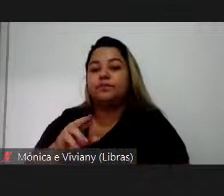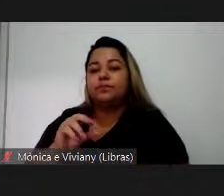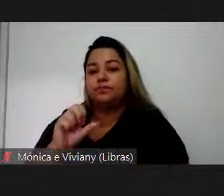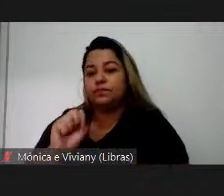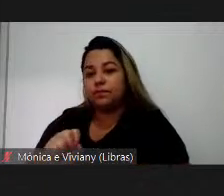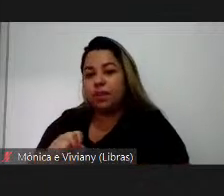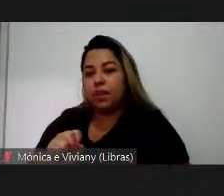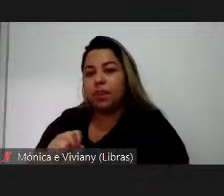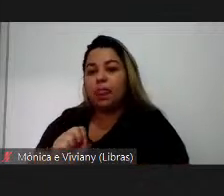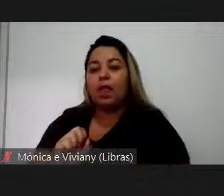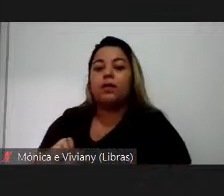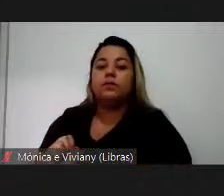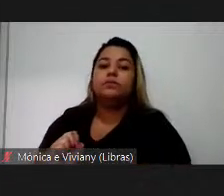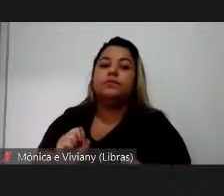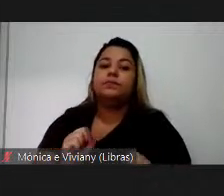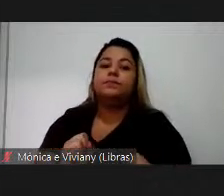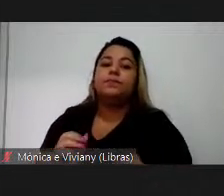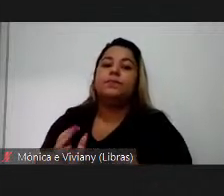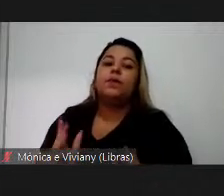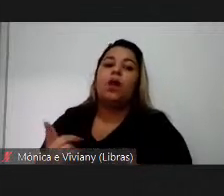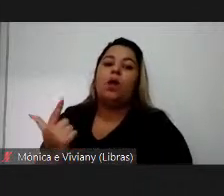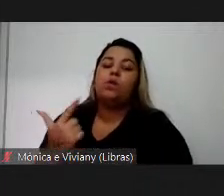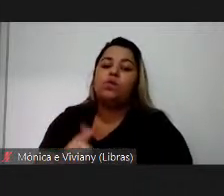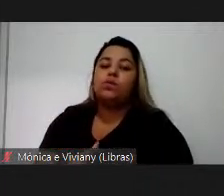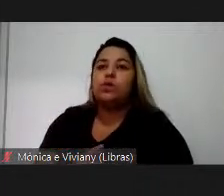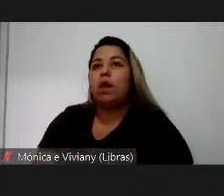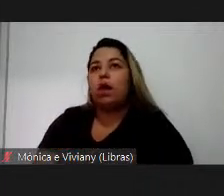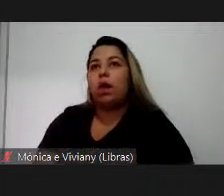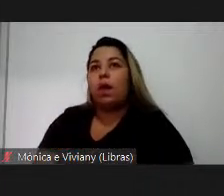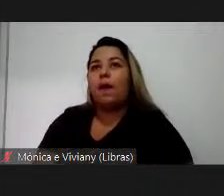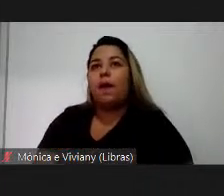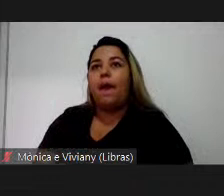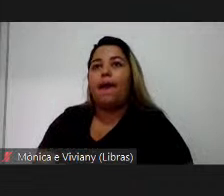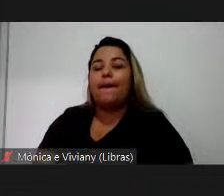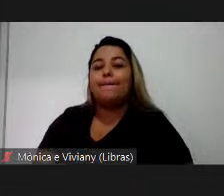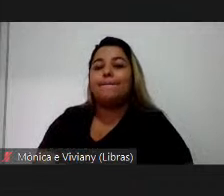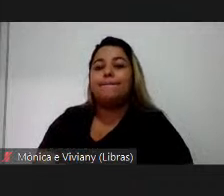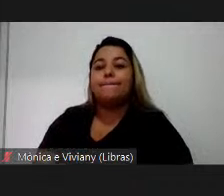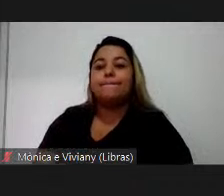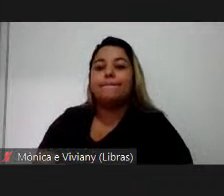that we have a multiple charge of malnutrition.